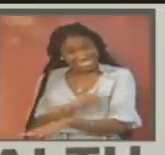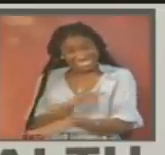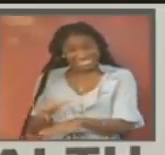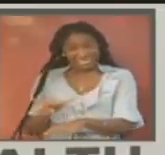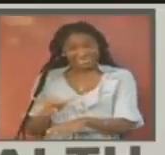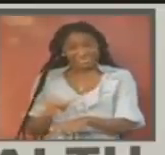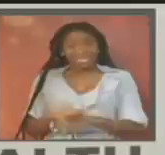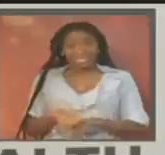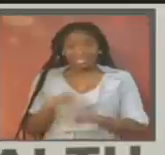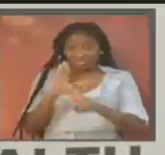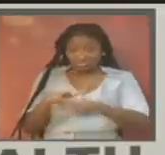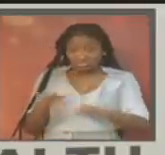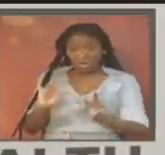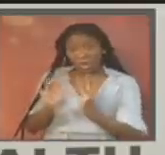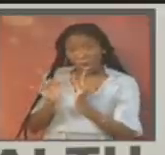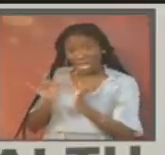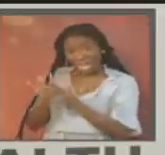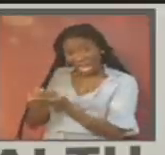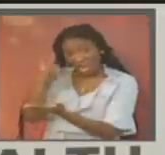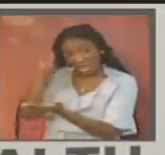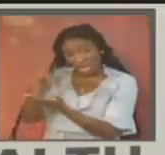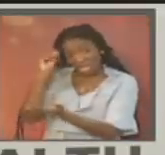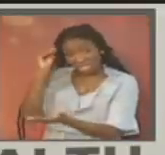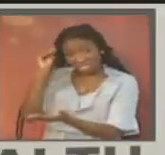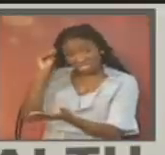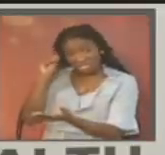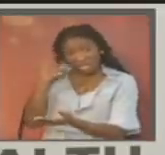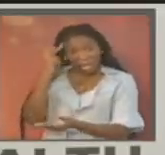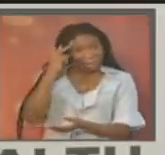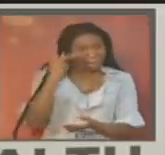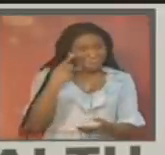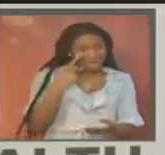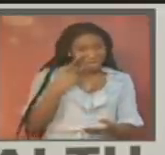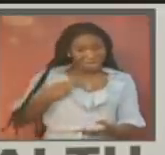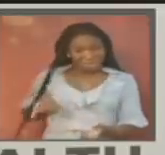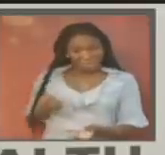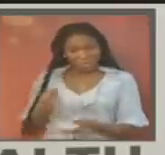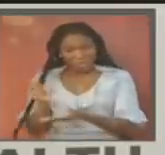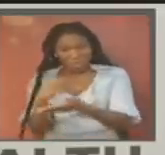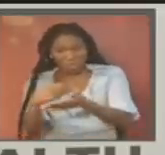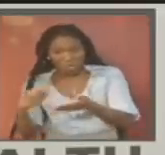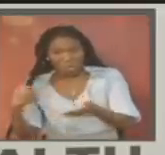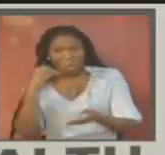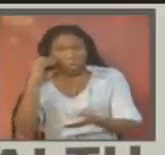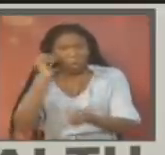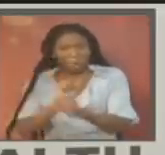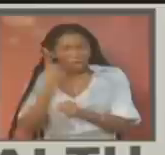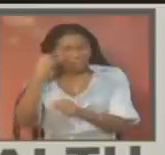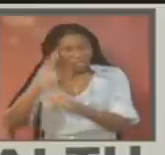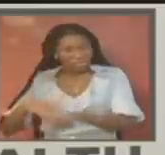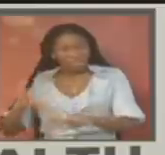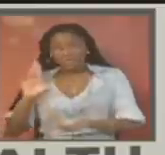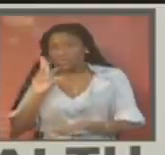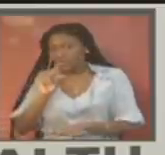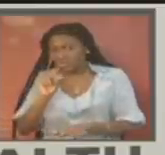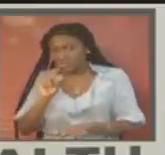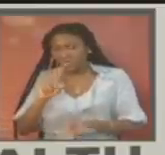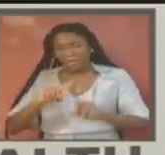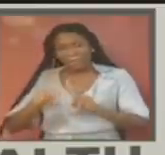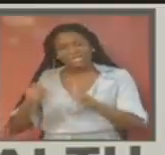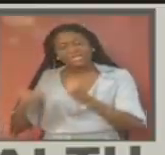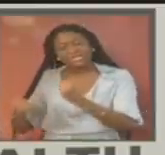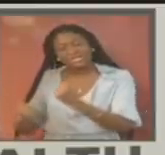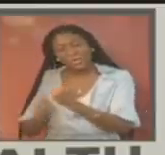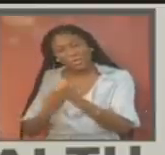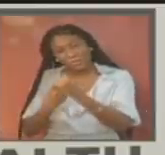of online learning, do not do their homework for them. Do not be in school for them, but we have to support them. And so where we have to